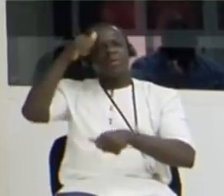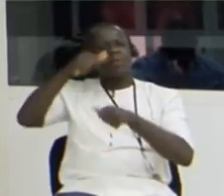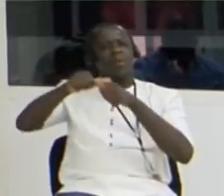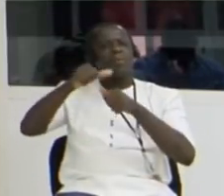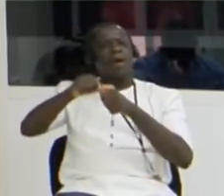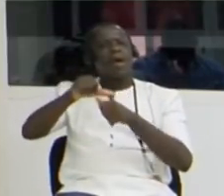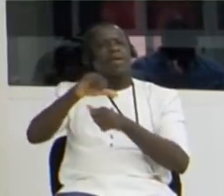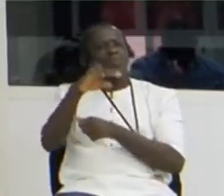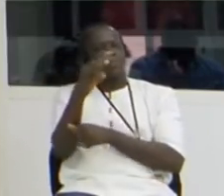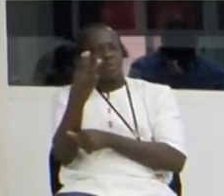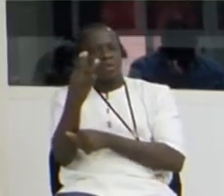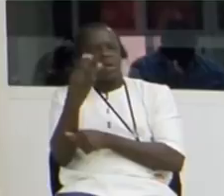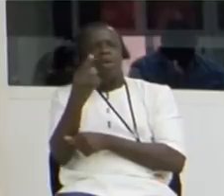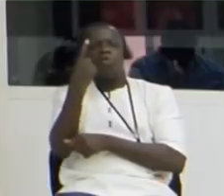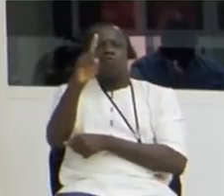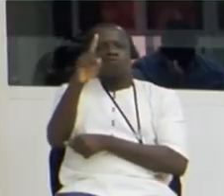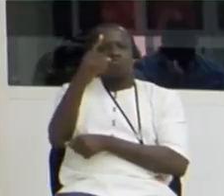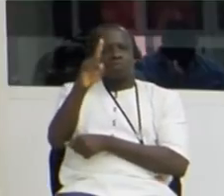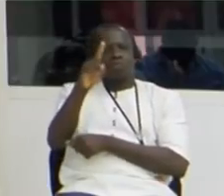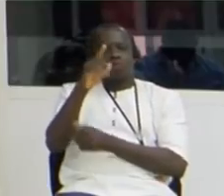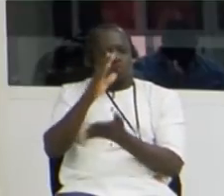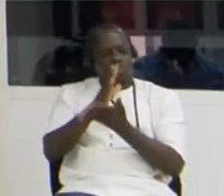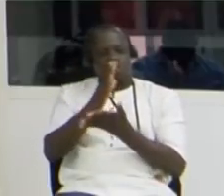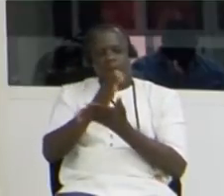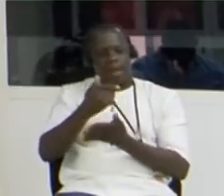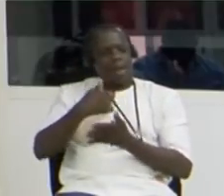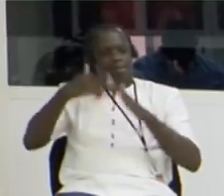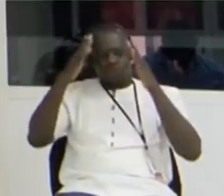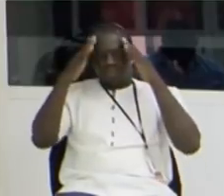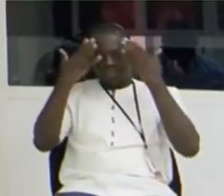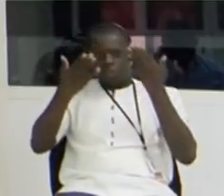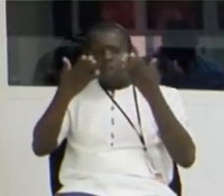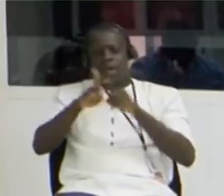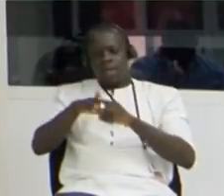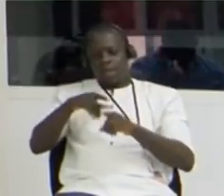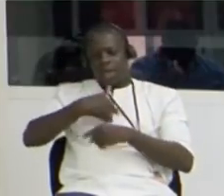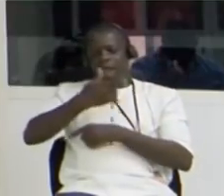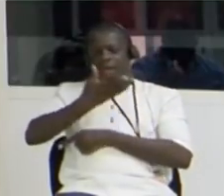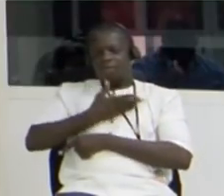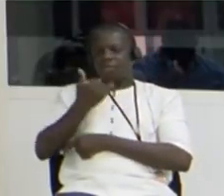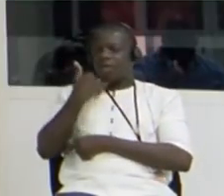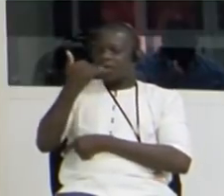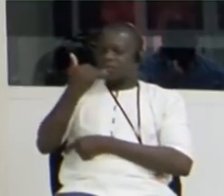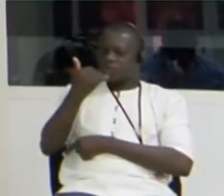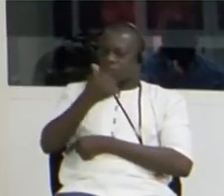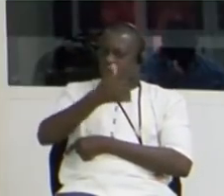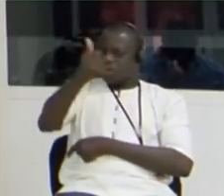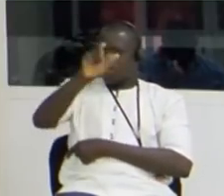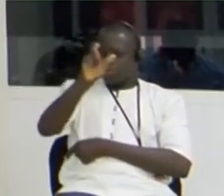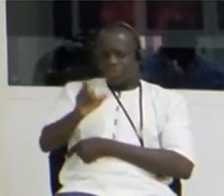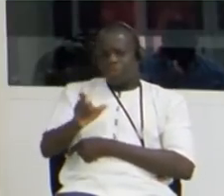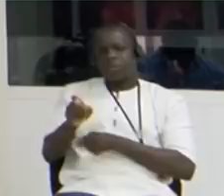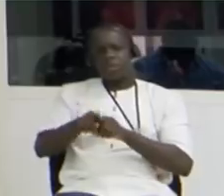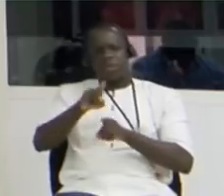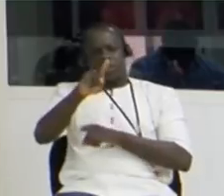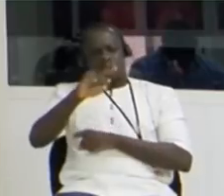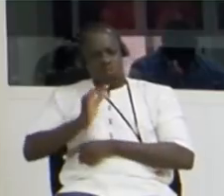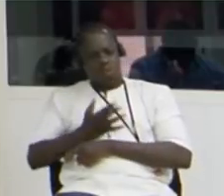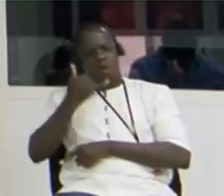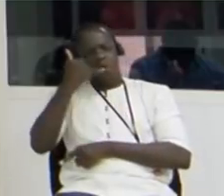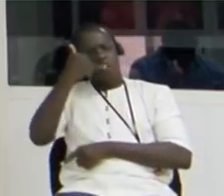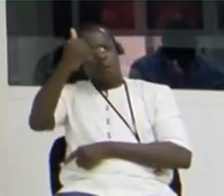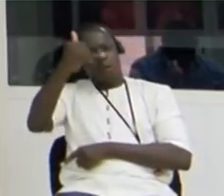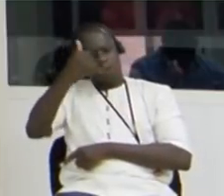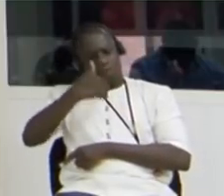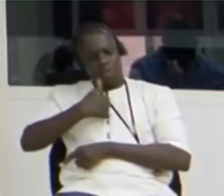Because the first one I didn't even know, because I had to ask somebody. Because this lady called me and